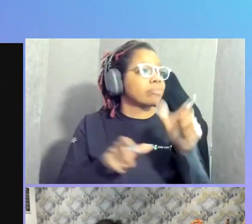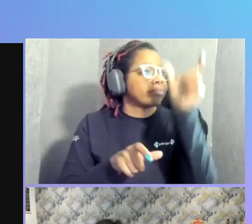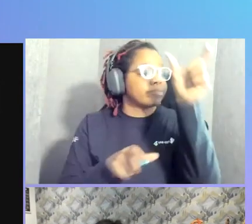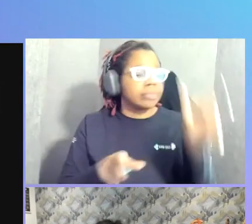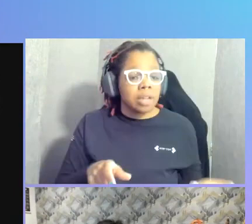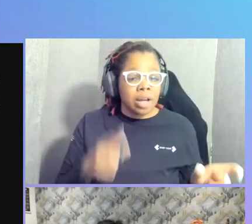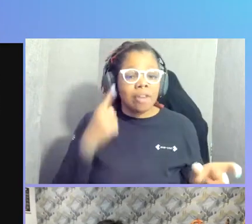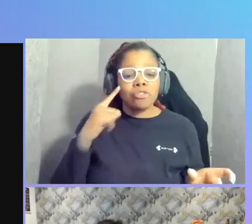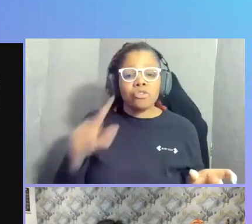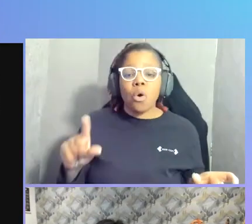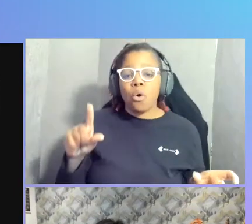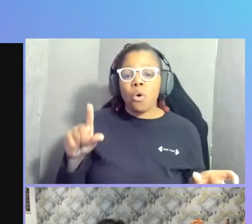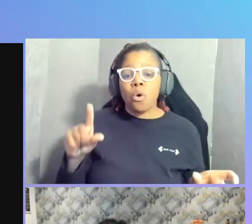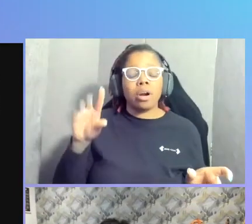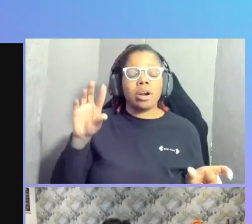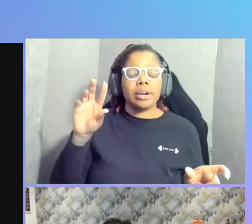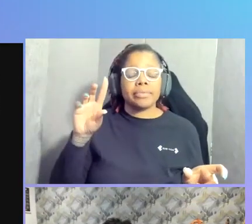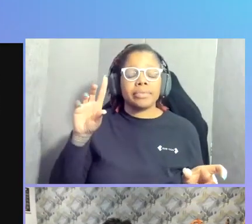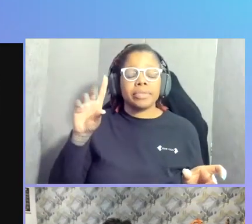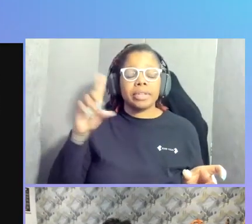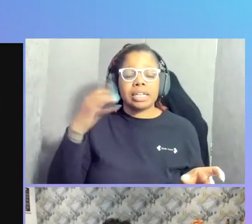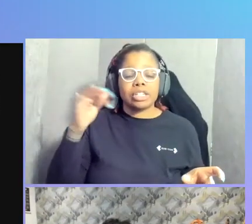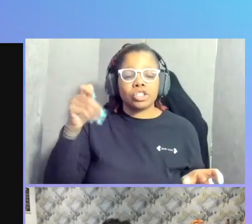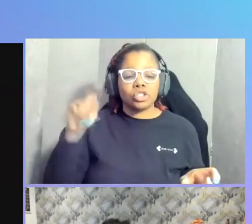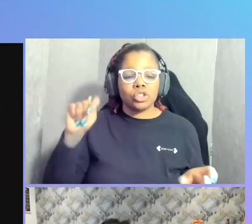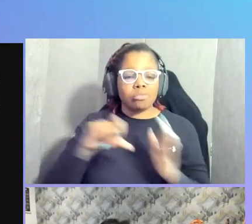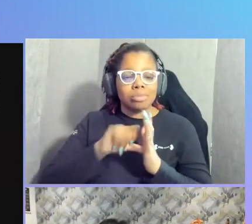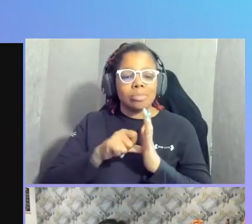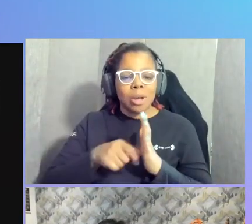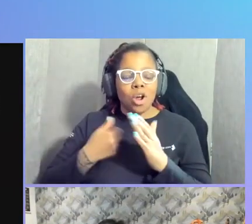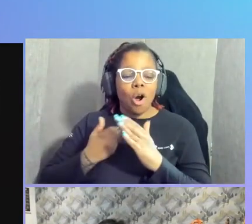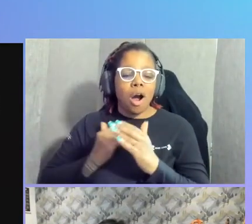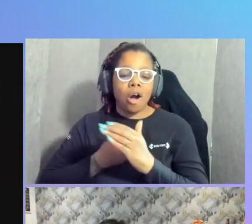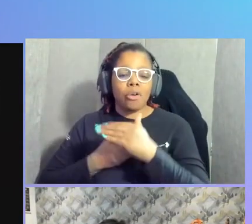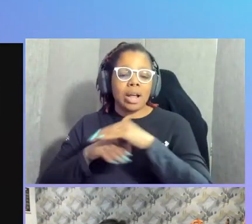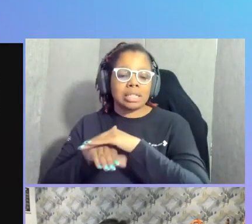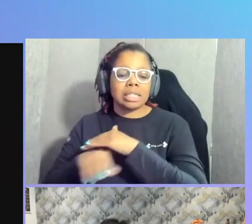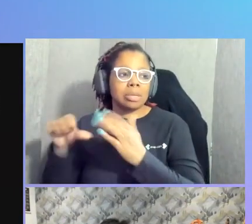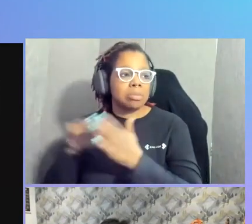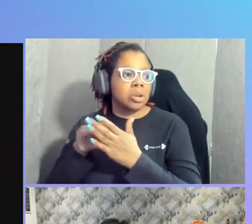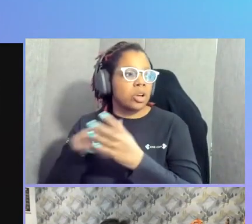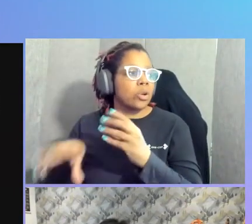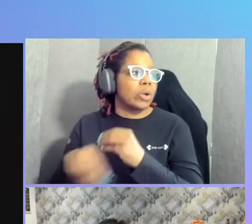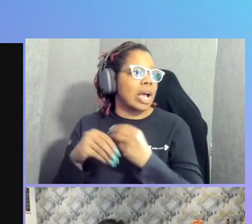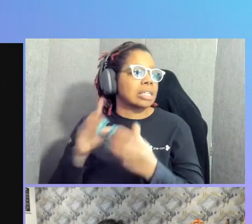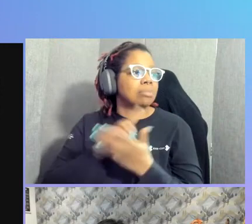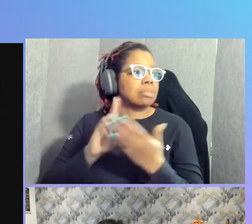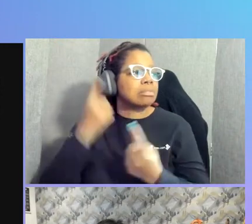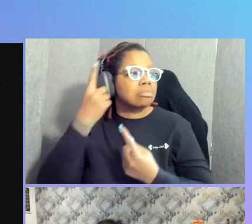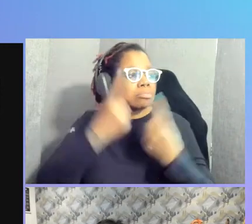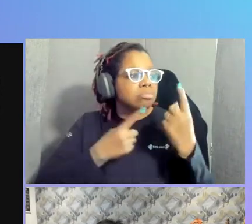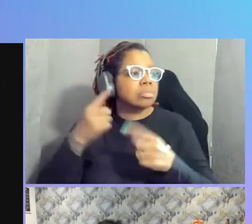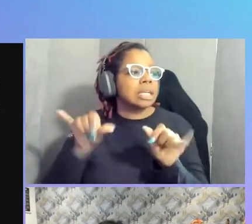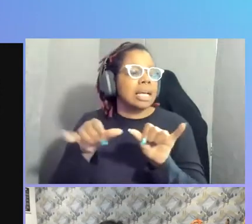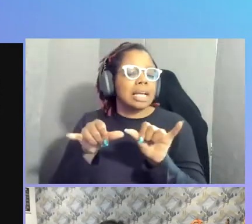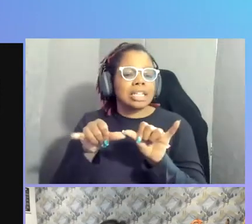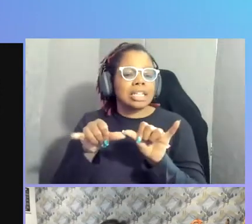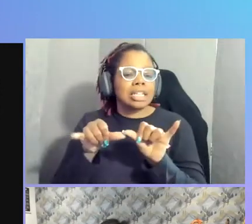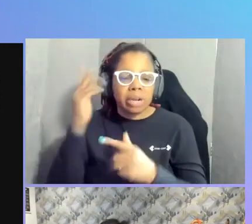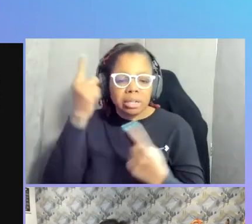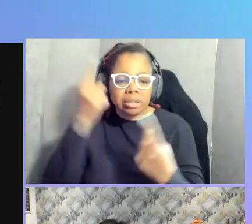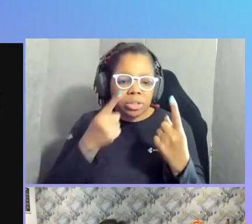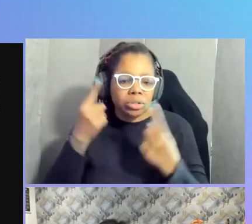website and highlighting our accessibility page. We added some design considerations, engineering considerations, and we